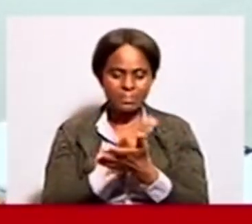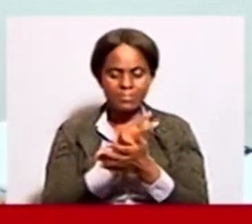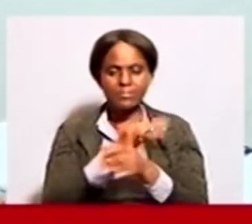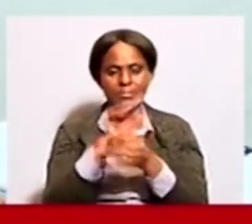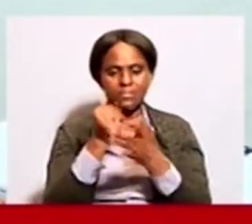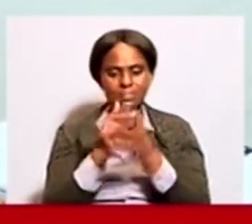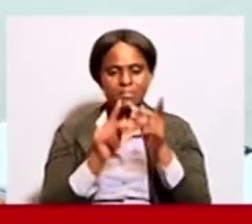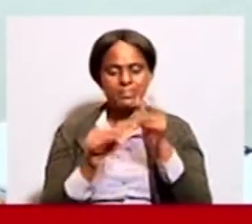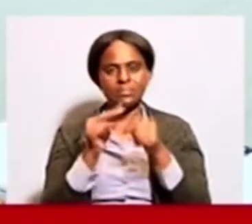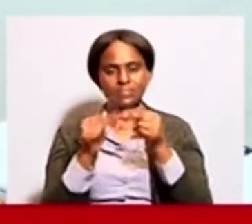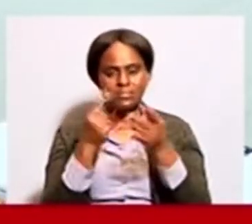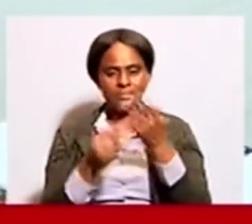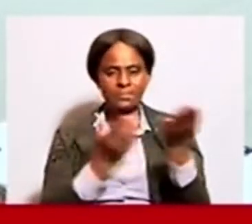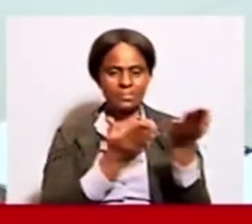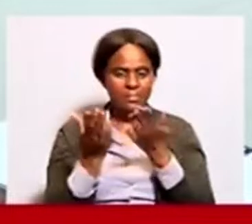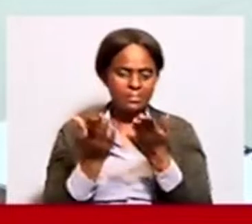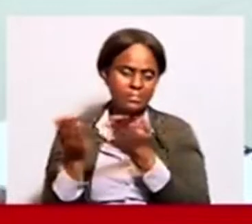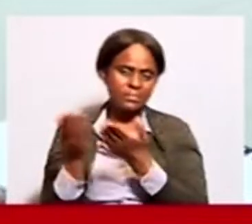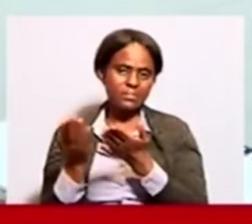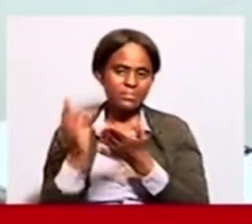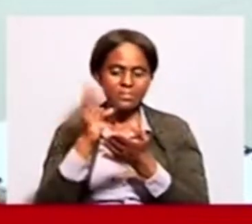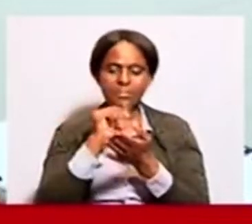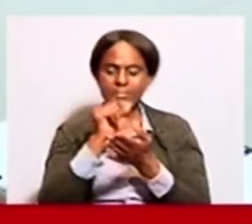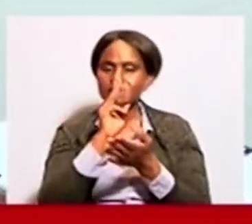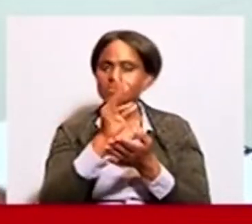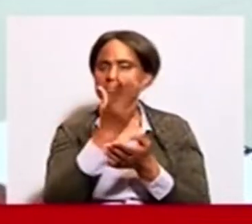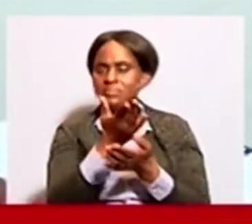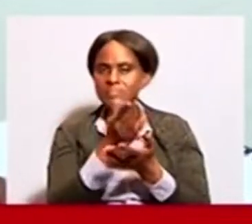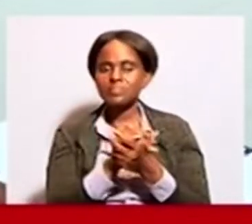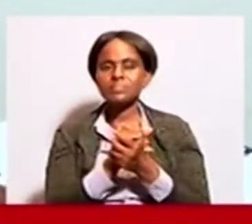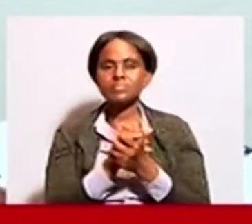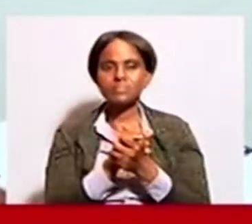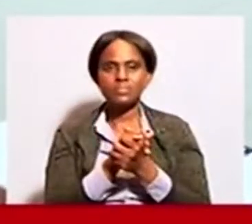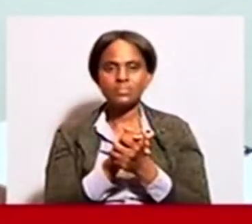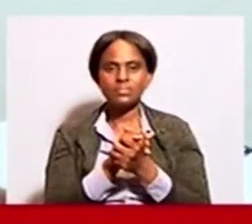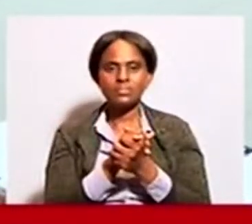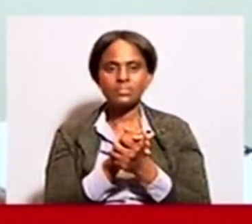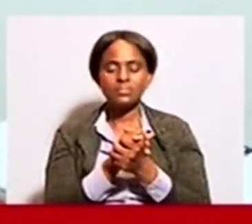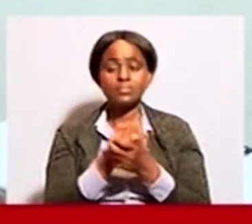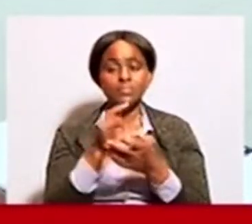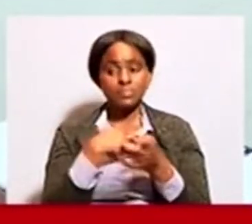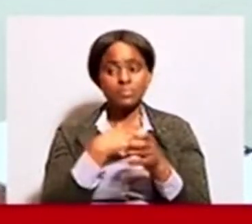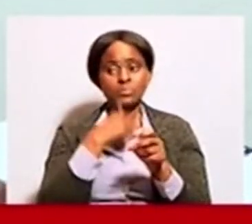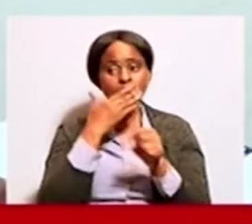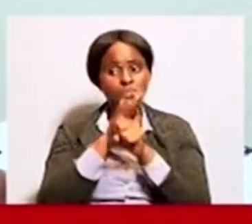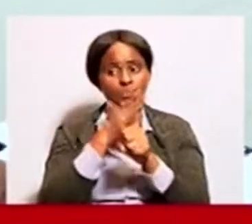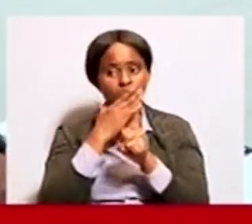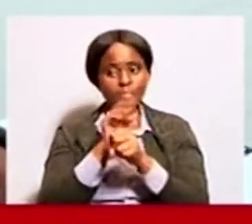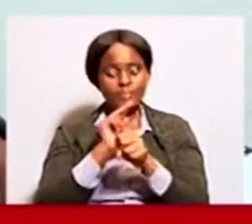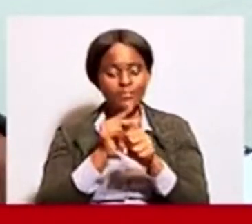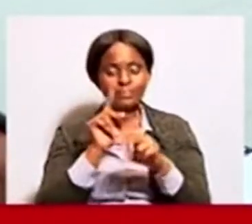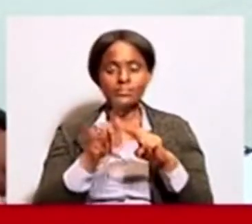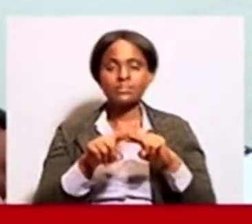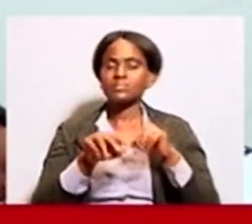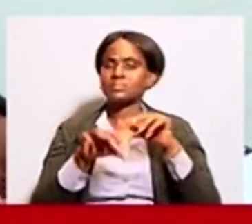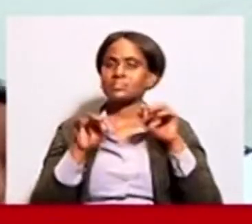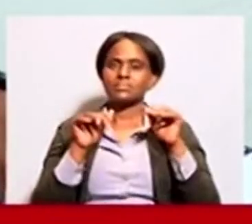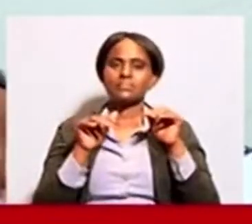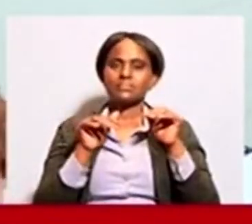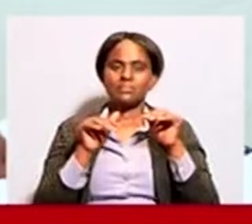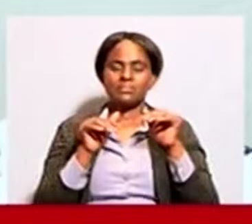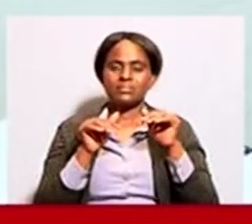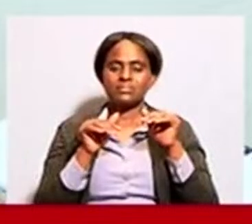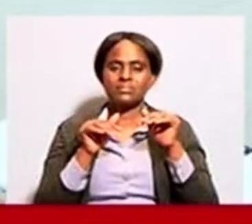everybody, it means service delivery will not be there. But I can assure you that we will not sit back and